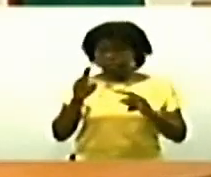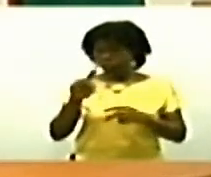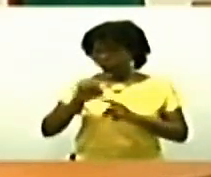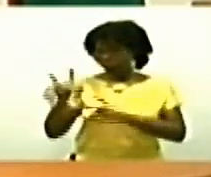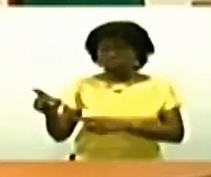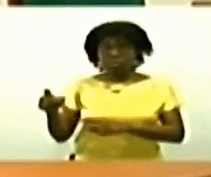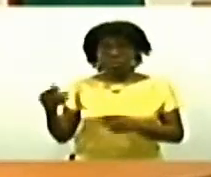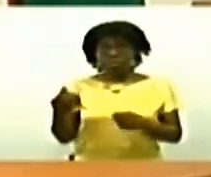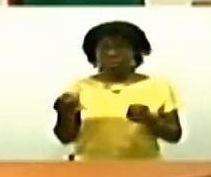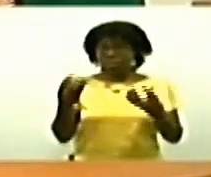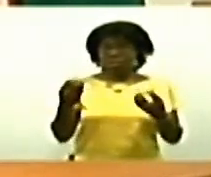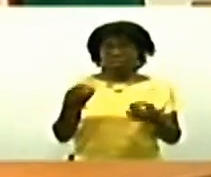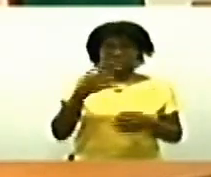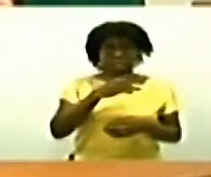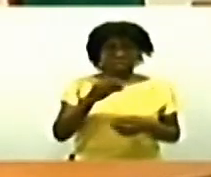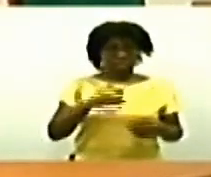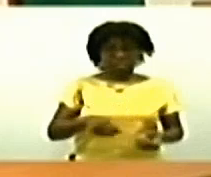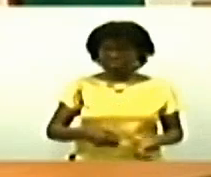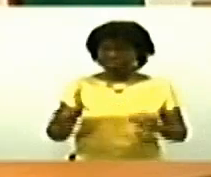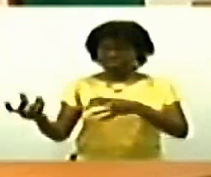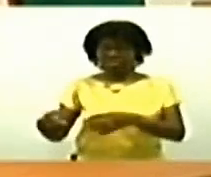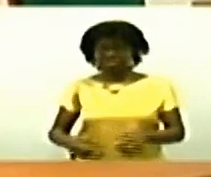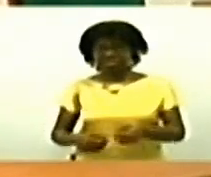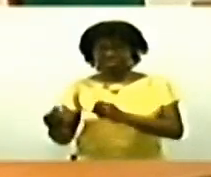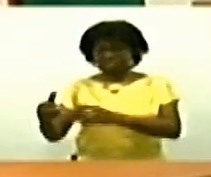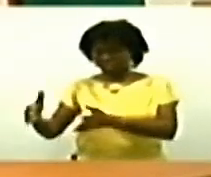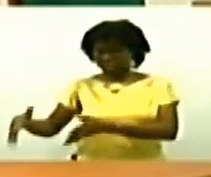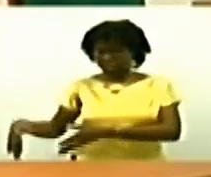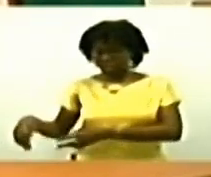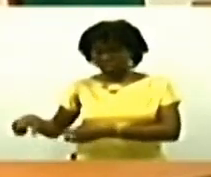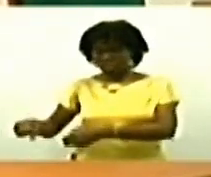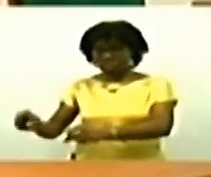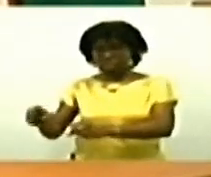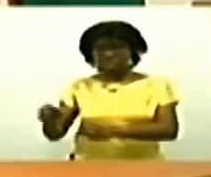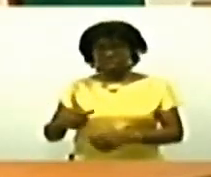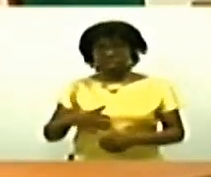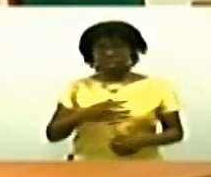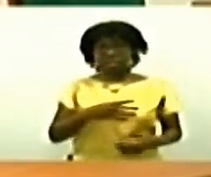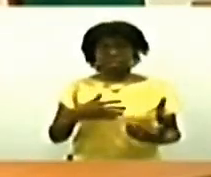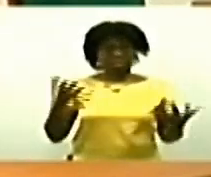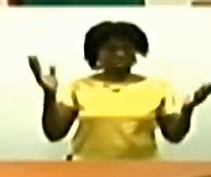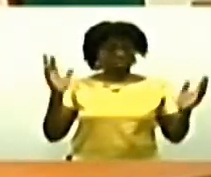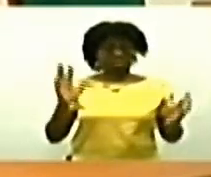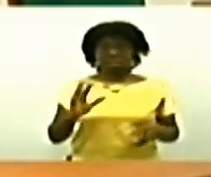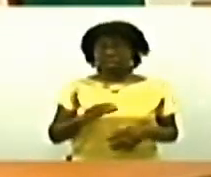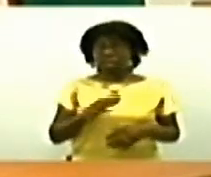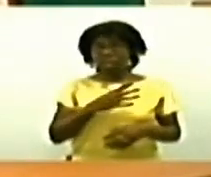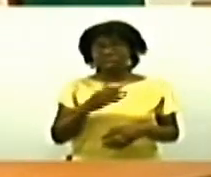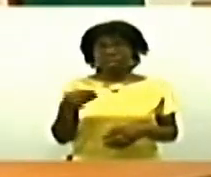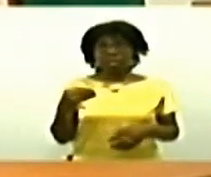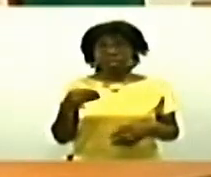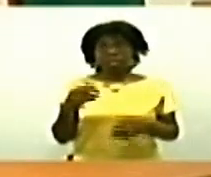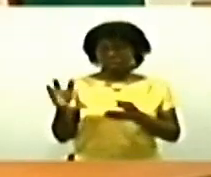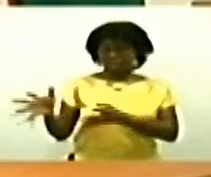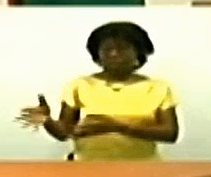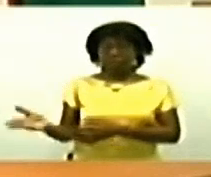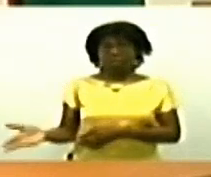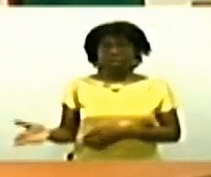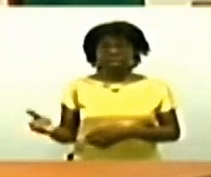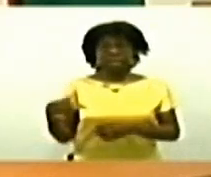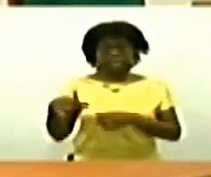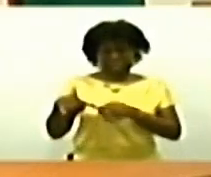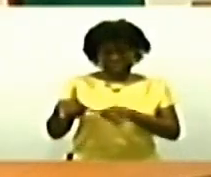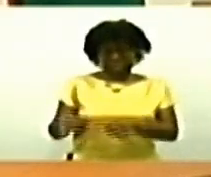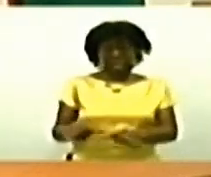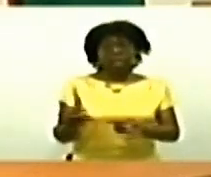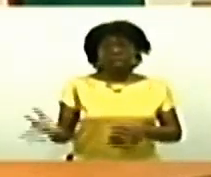was just dumping this thing on the side of the street and going about his way and left it there. It's still there, piled up on